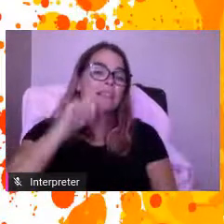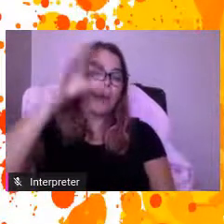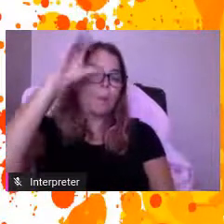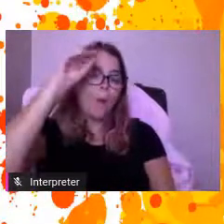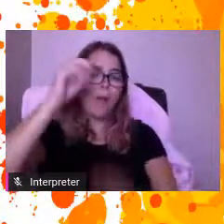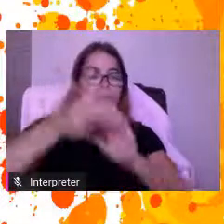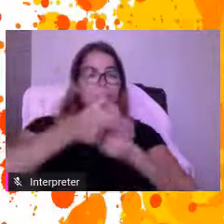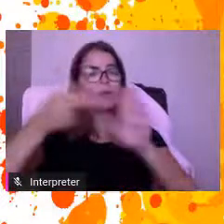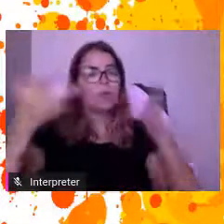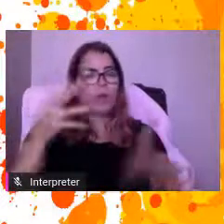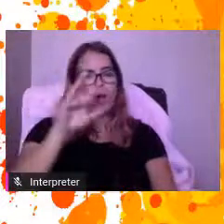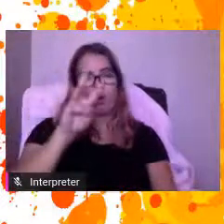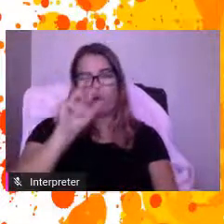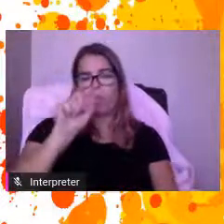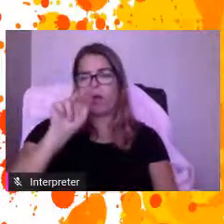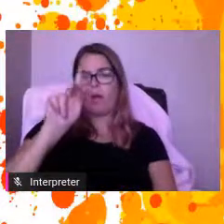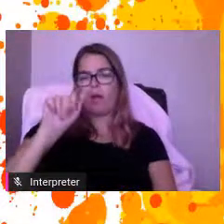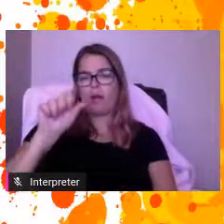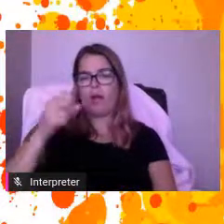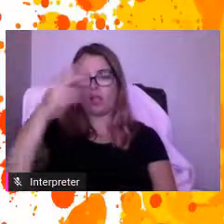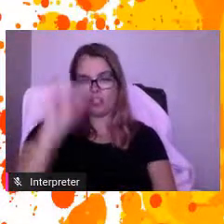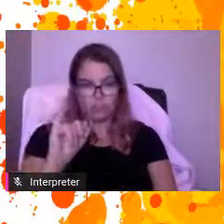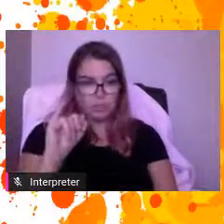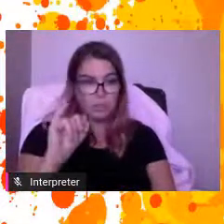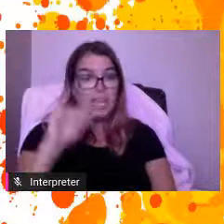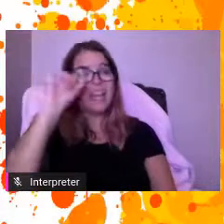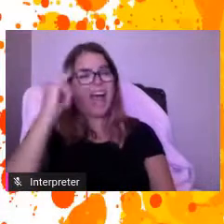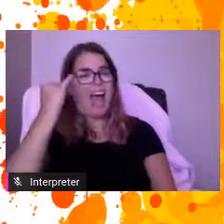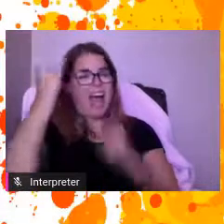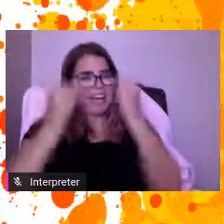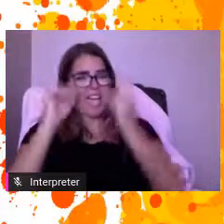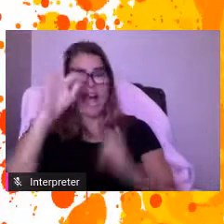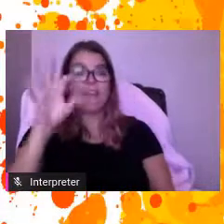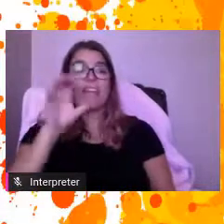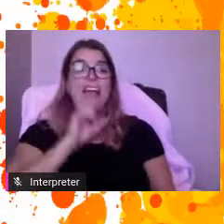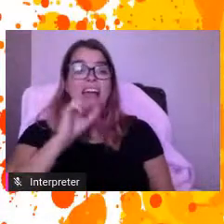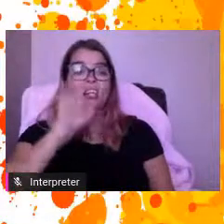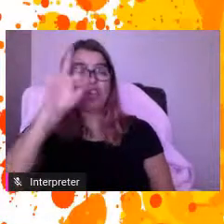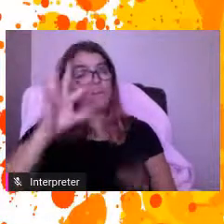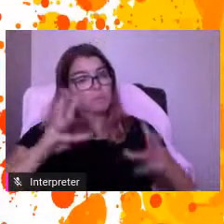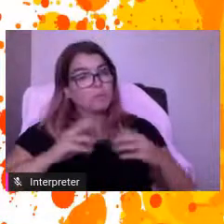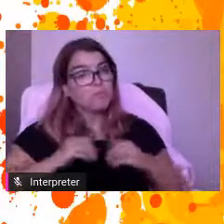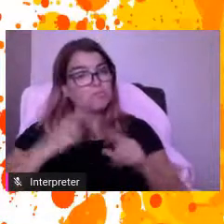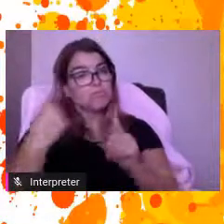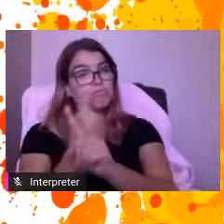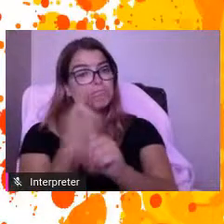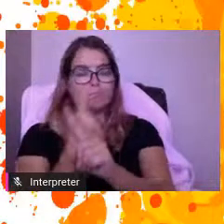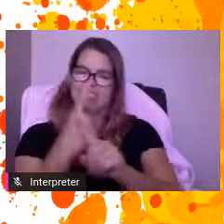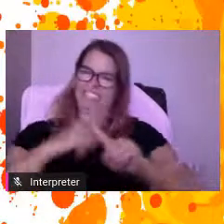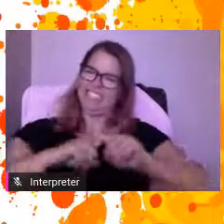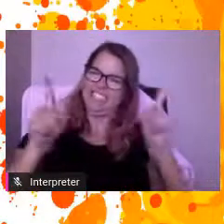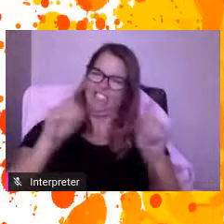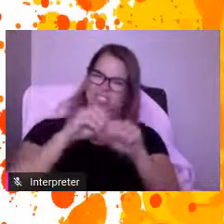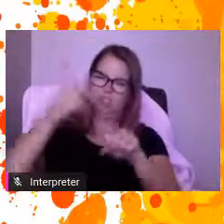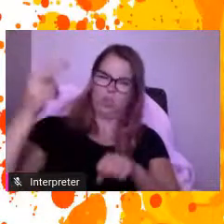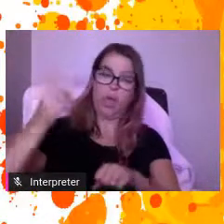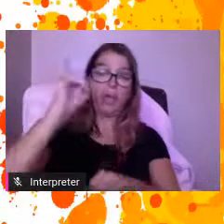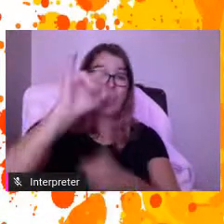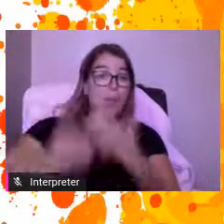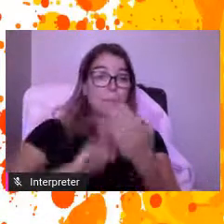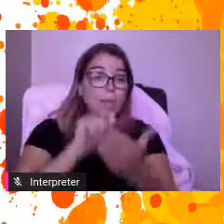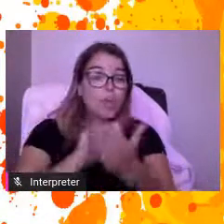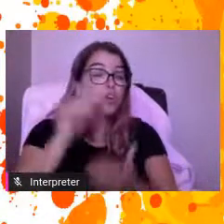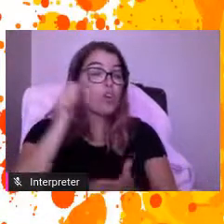wakashu. Notions regarding the age of consent were very different from our own, and in a period where girls sometimes married as young as